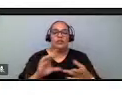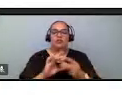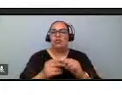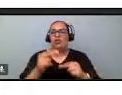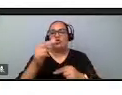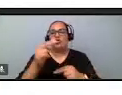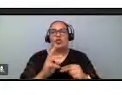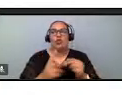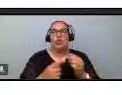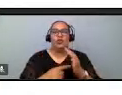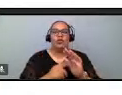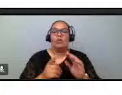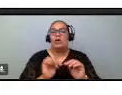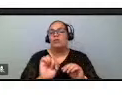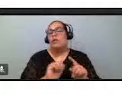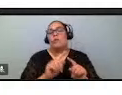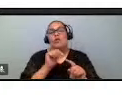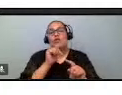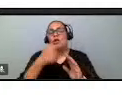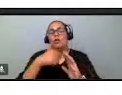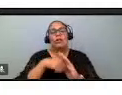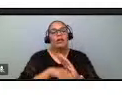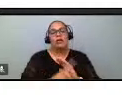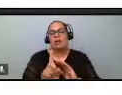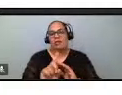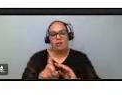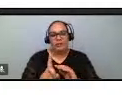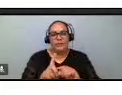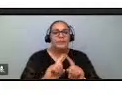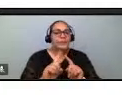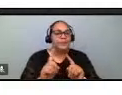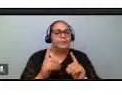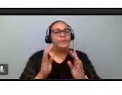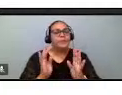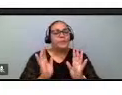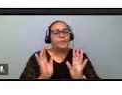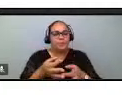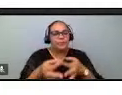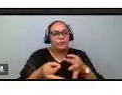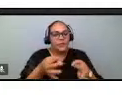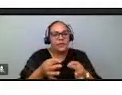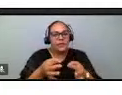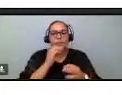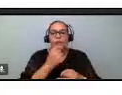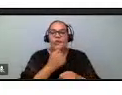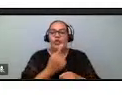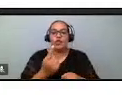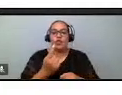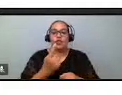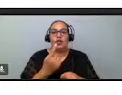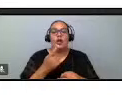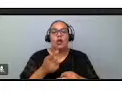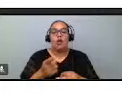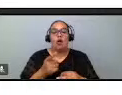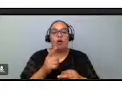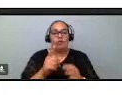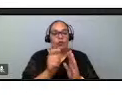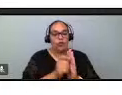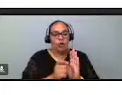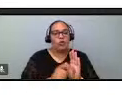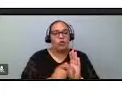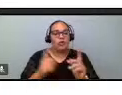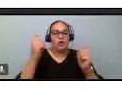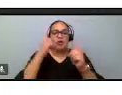briefly with you not to go into the detail but to explain that every one of the notes is a